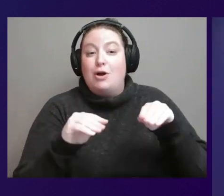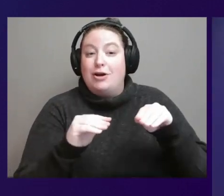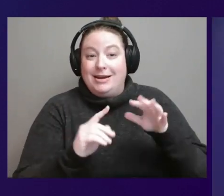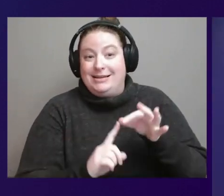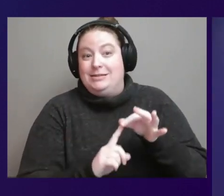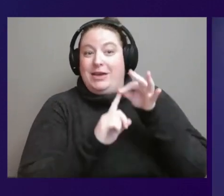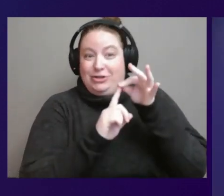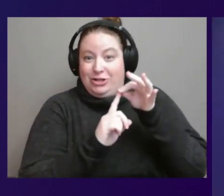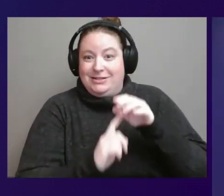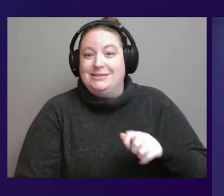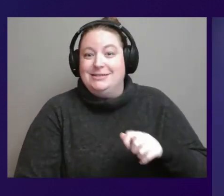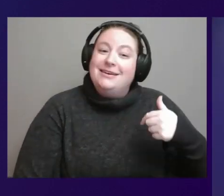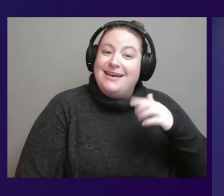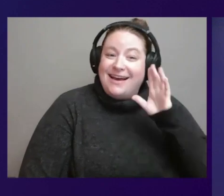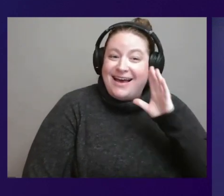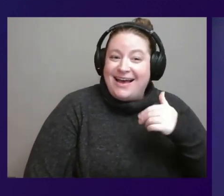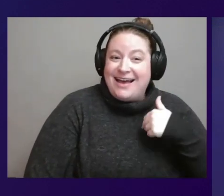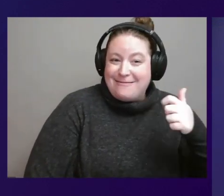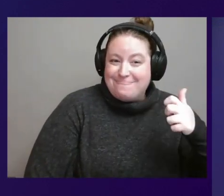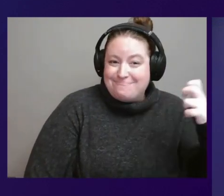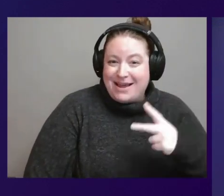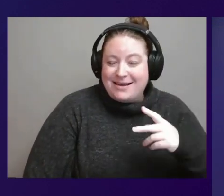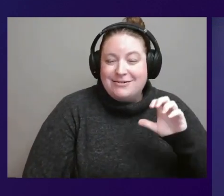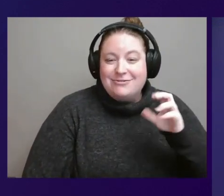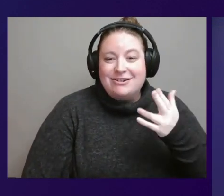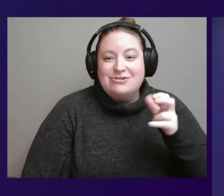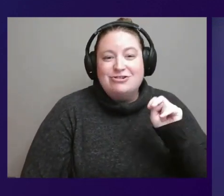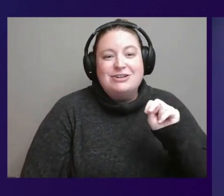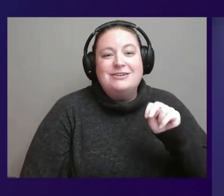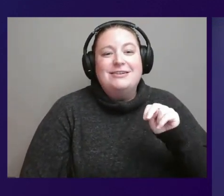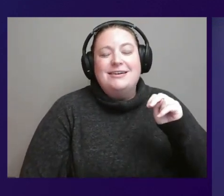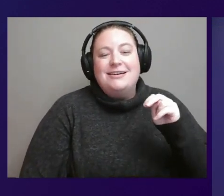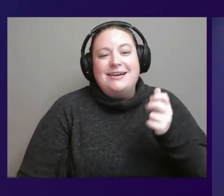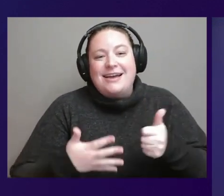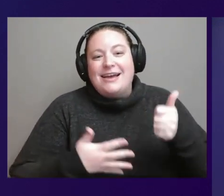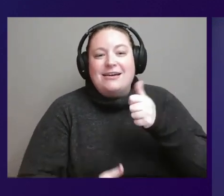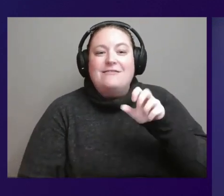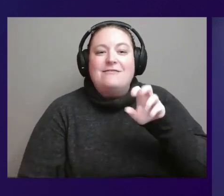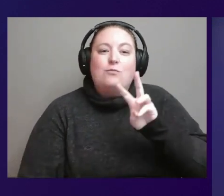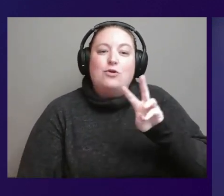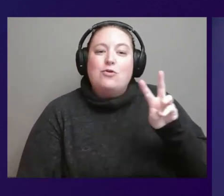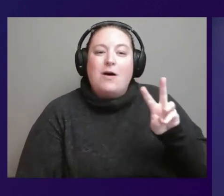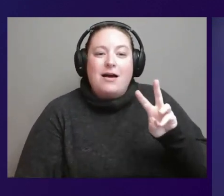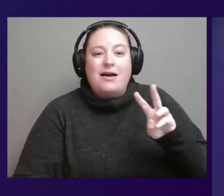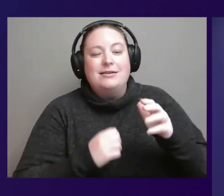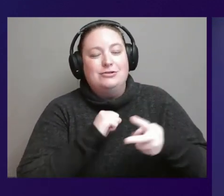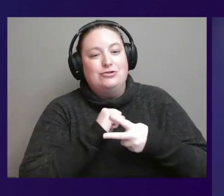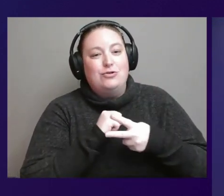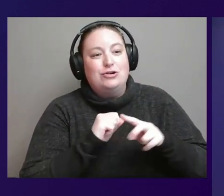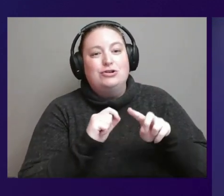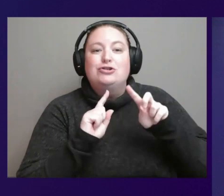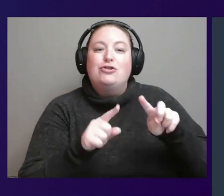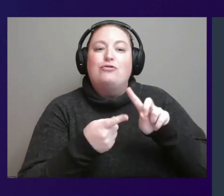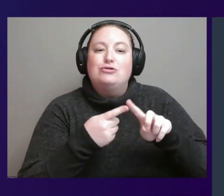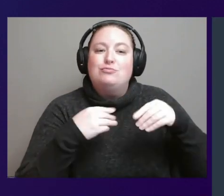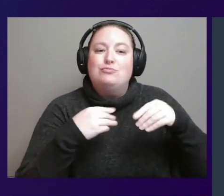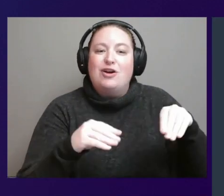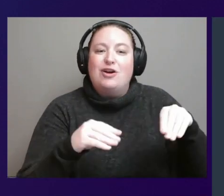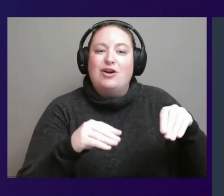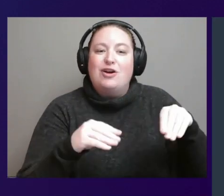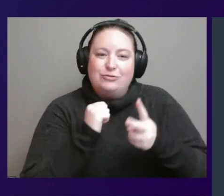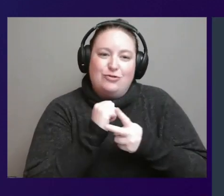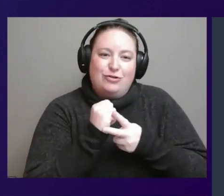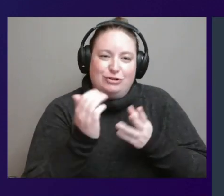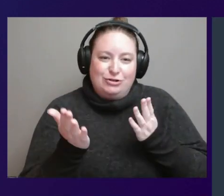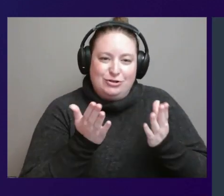everybody. I'm back. Christian Smith, Head of Worldwide Storage Go-to-Market for our File Services. So let's